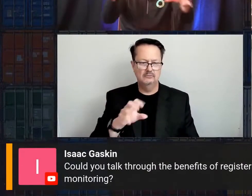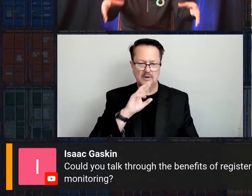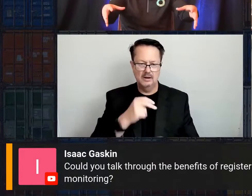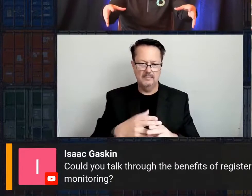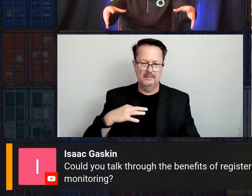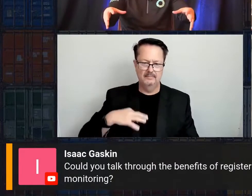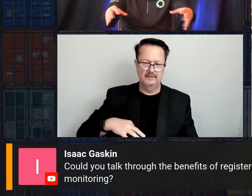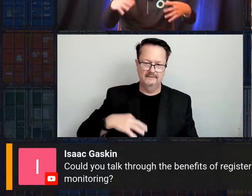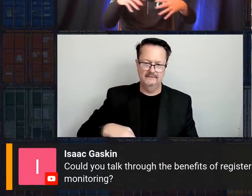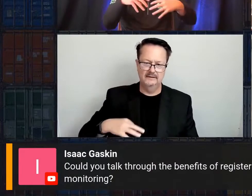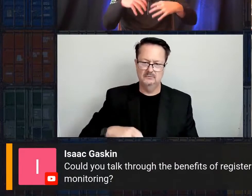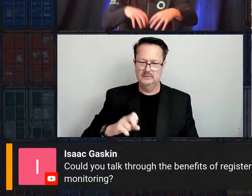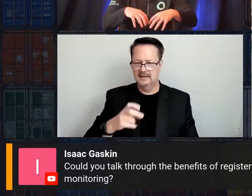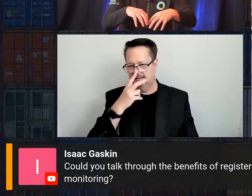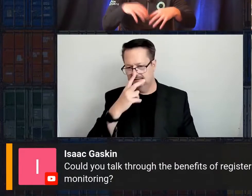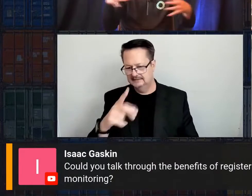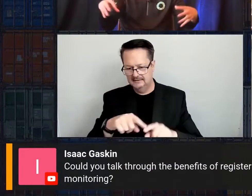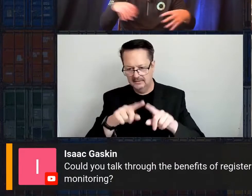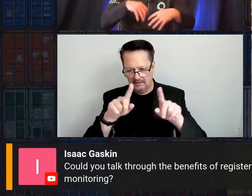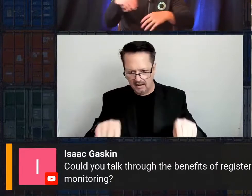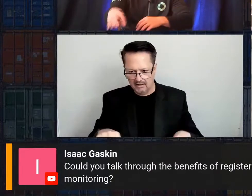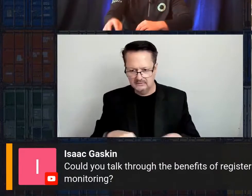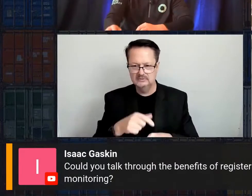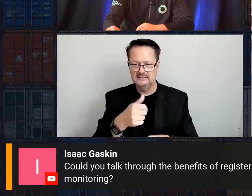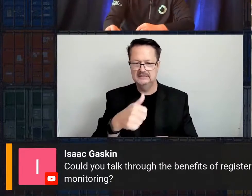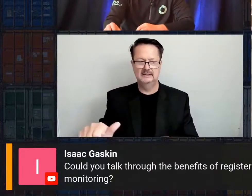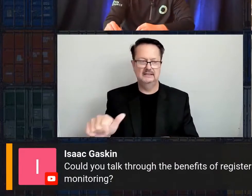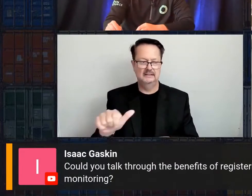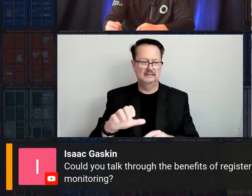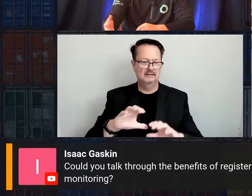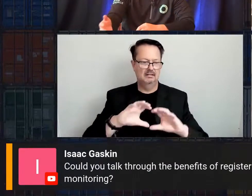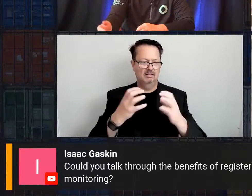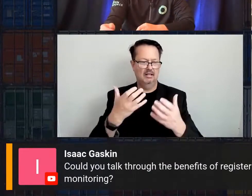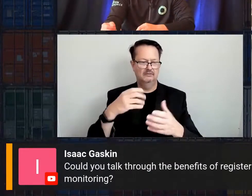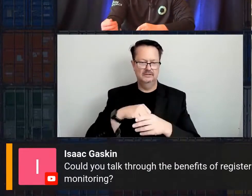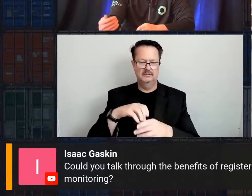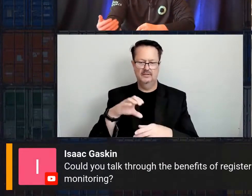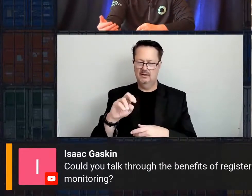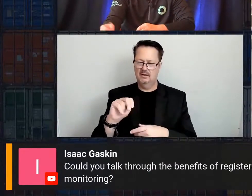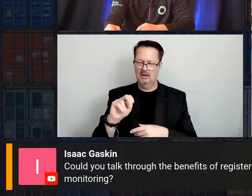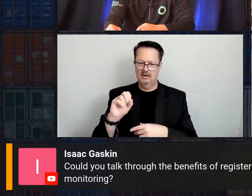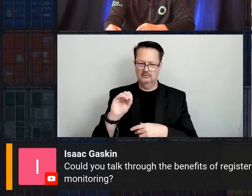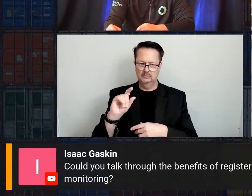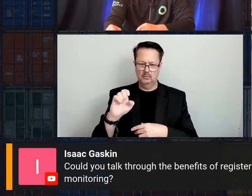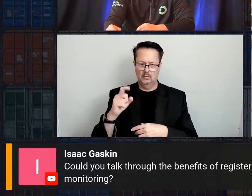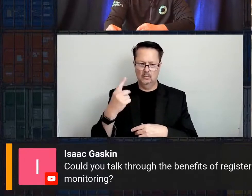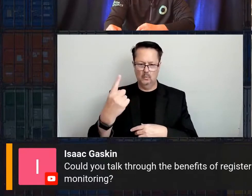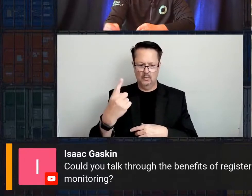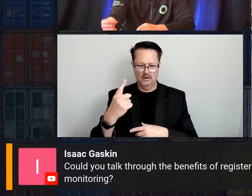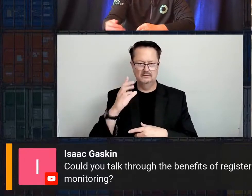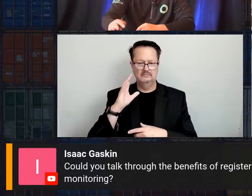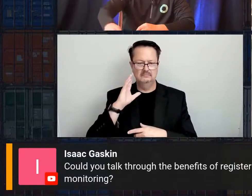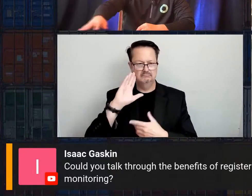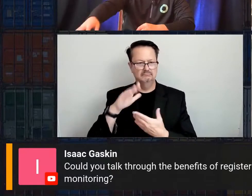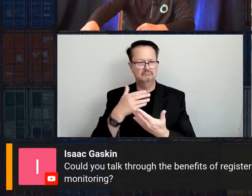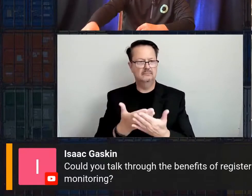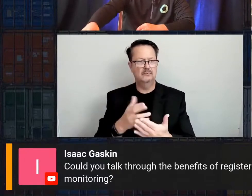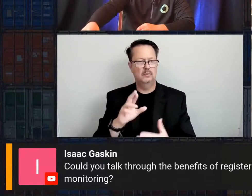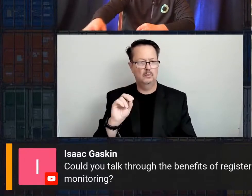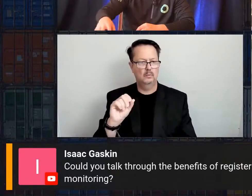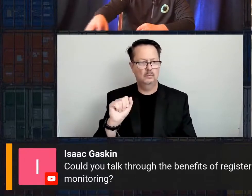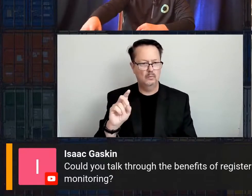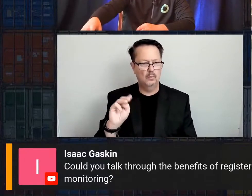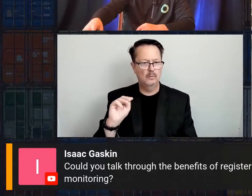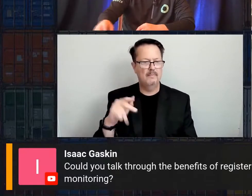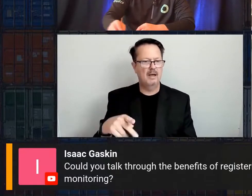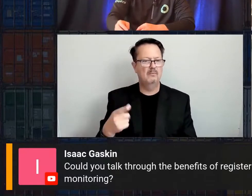can see the console, the cluster, any cluster in the console. What's coming on the roadmap, and what else do we want to do with those once we've connected them